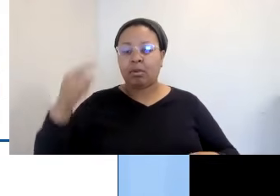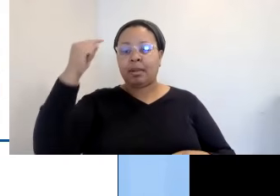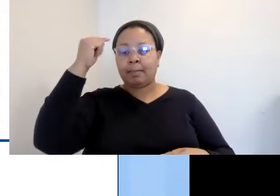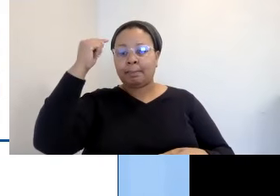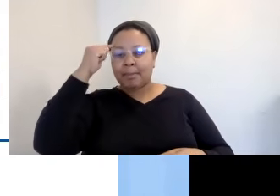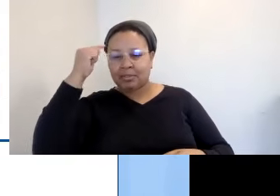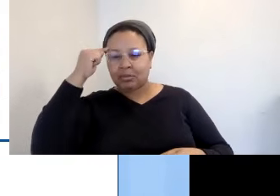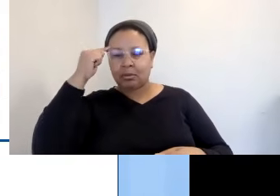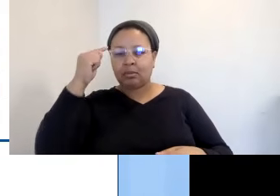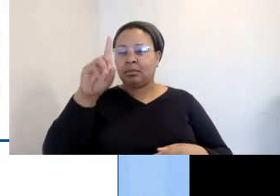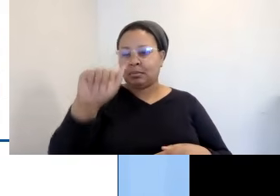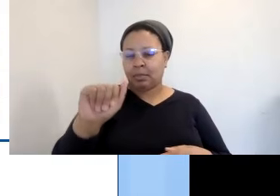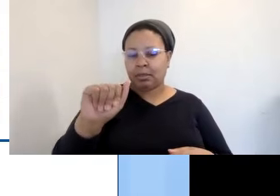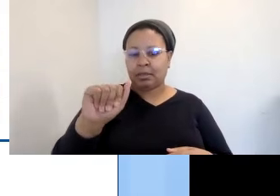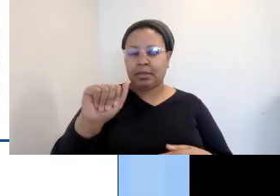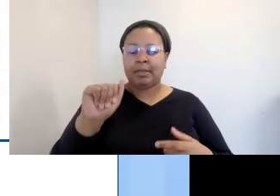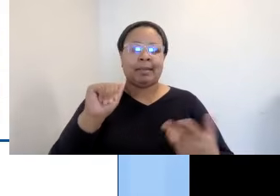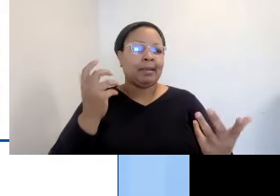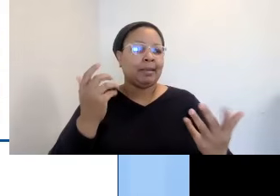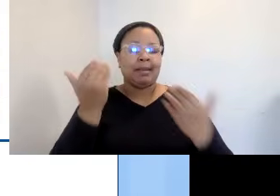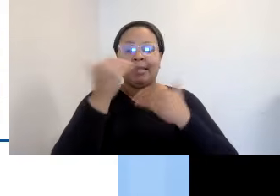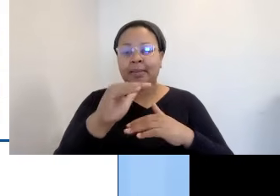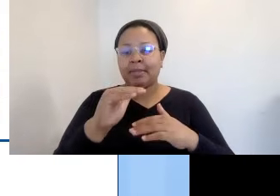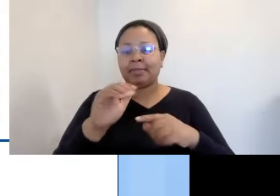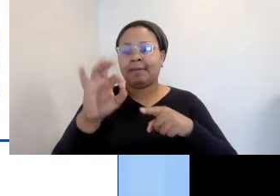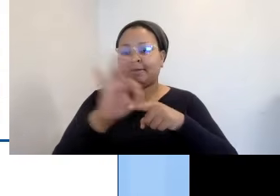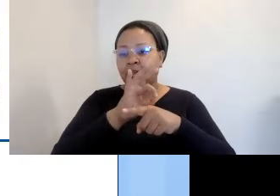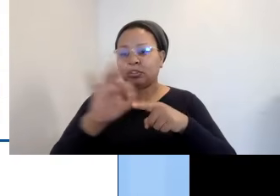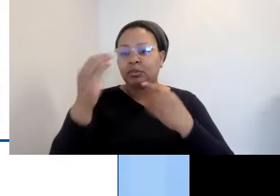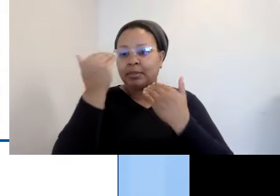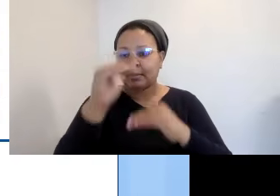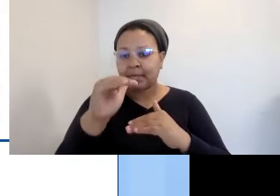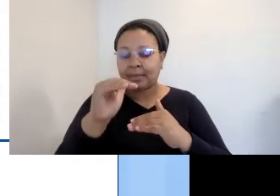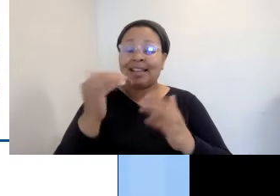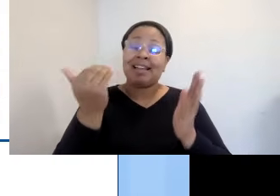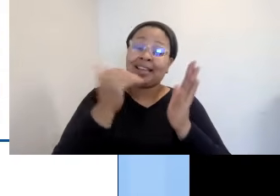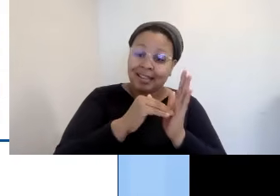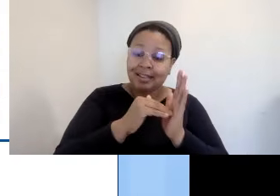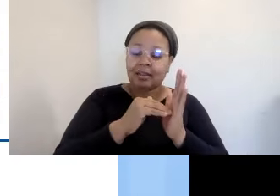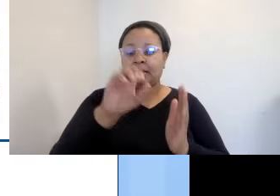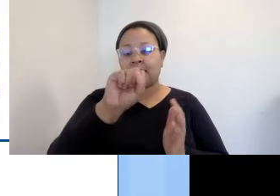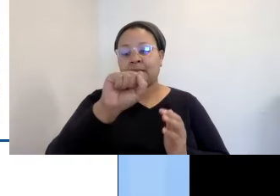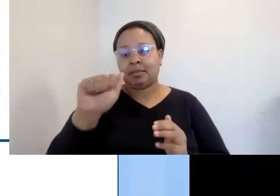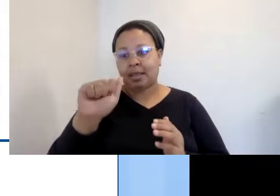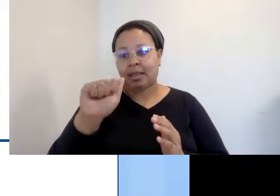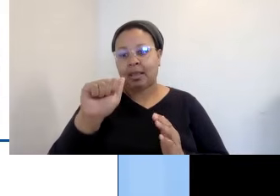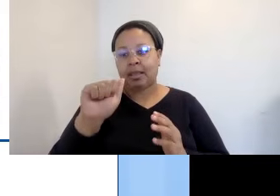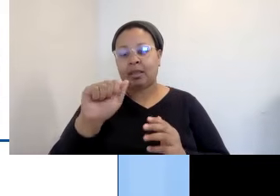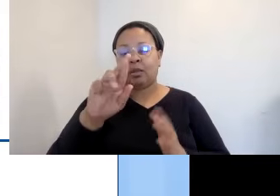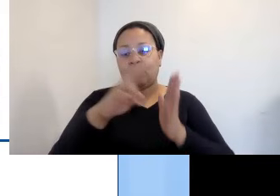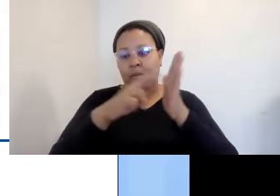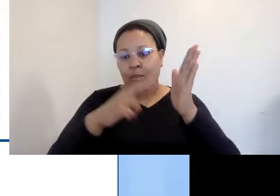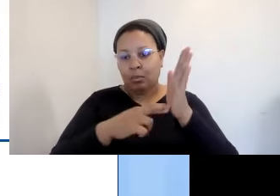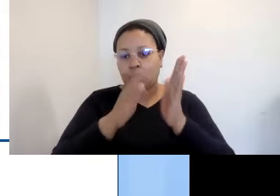and severe functional limitations, which once again is listed under SSA's Blue Book. Just Google that and